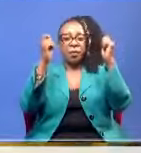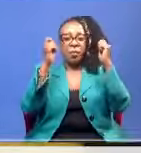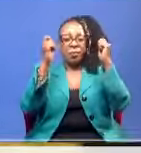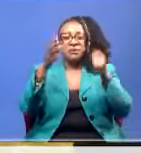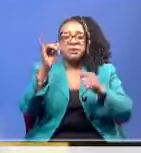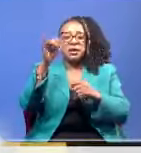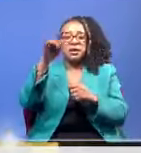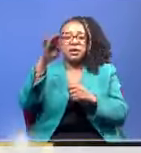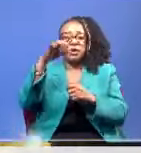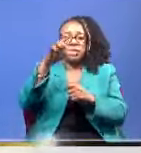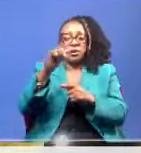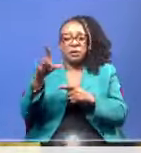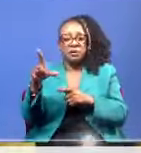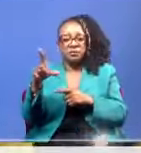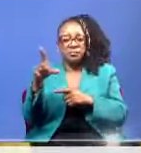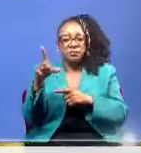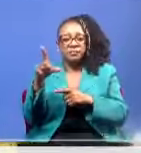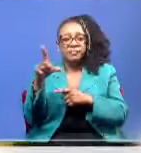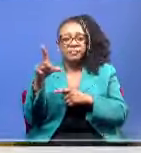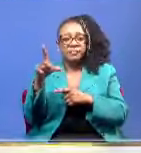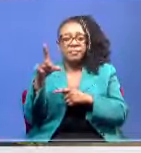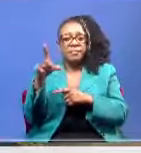illegal.